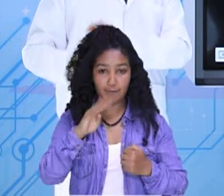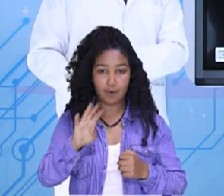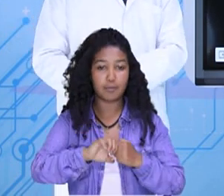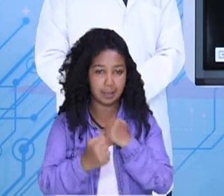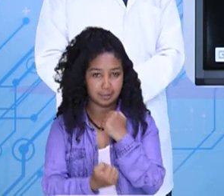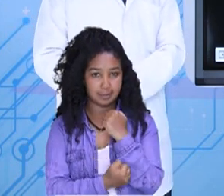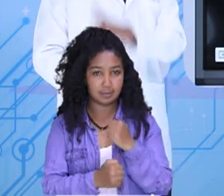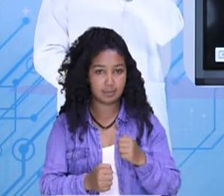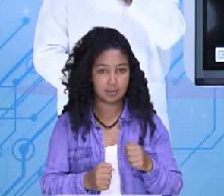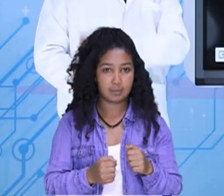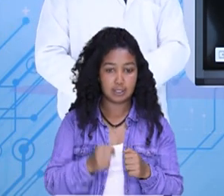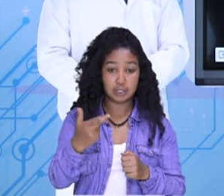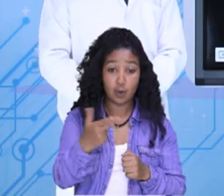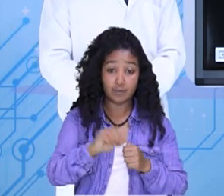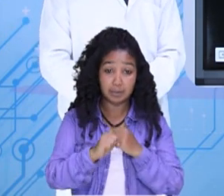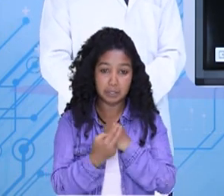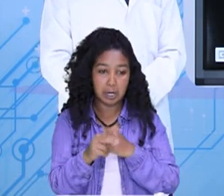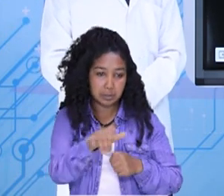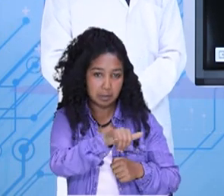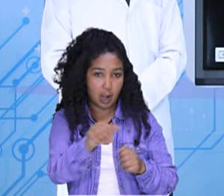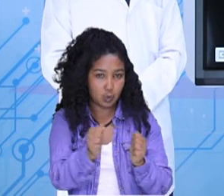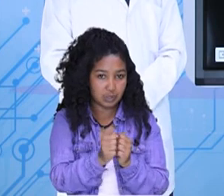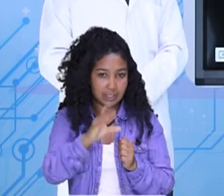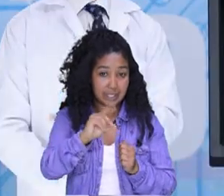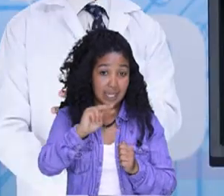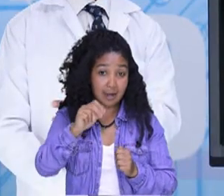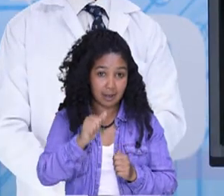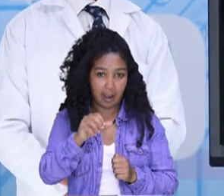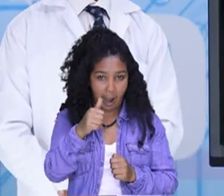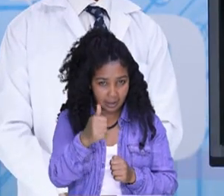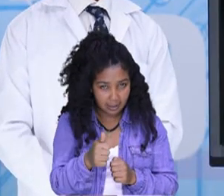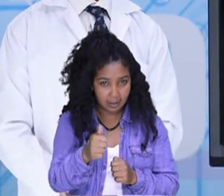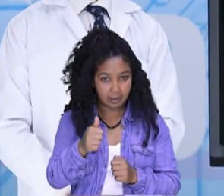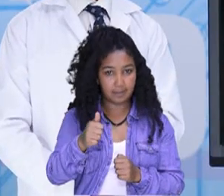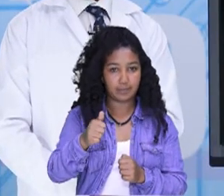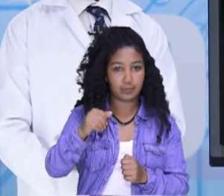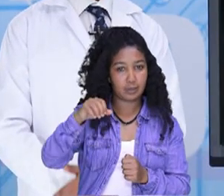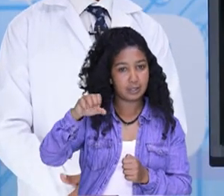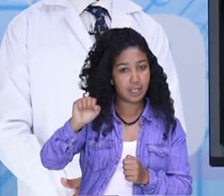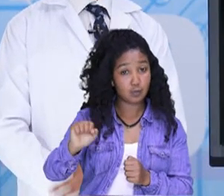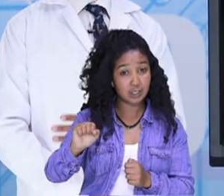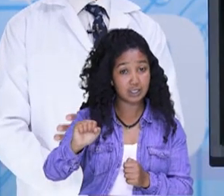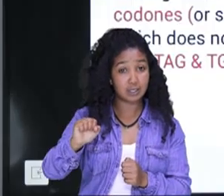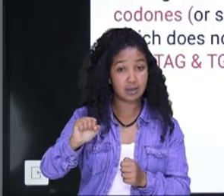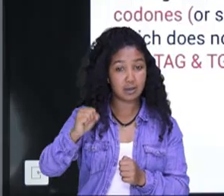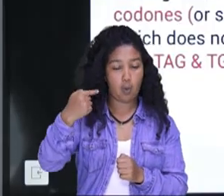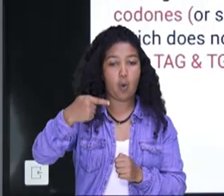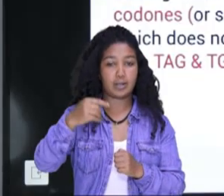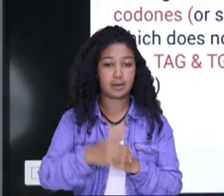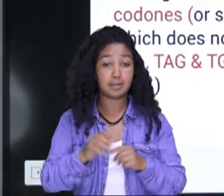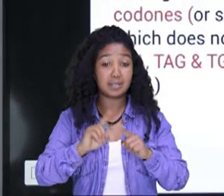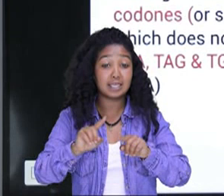4 bases. 3 of the bases are similar with DNA: adenine, cytosine,